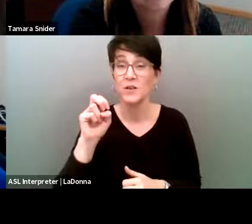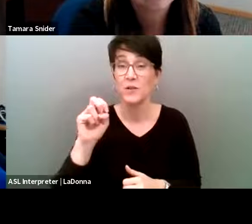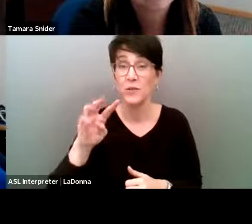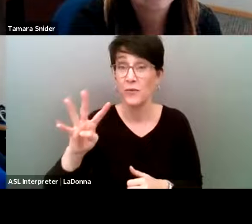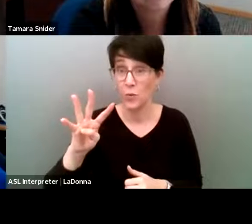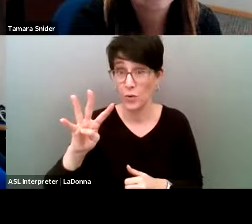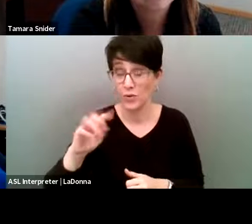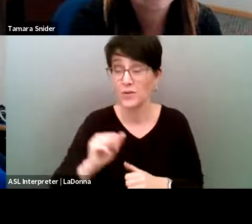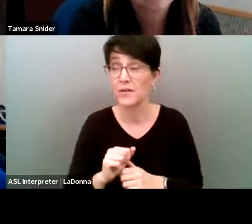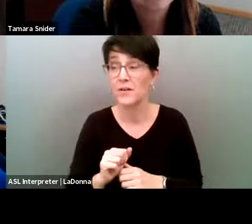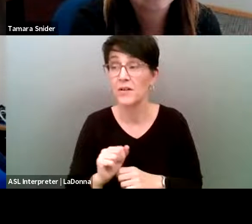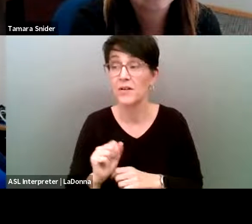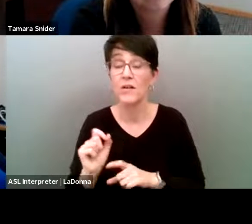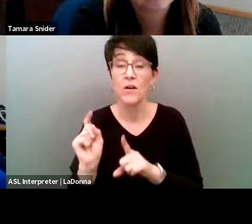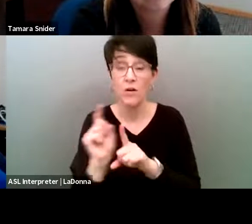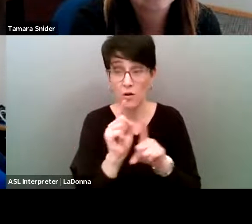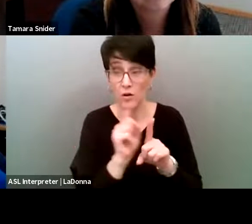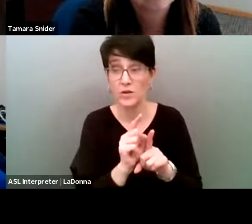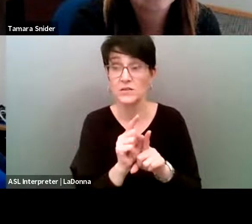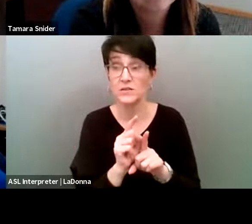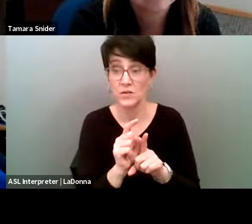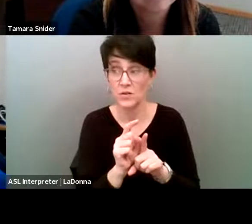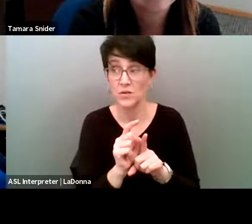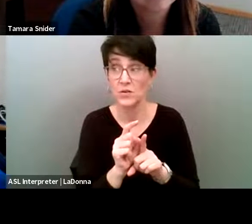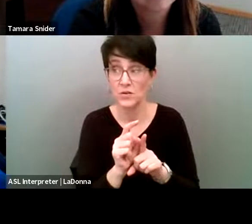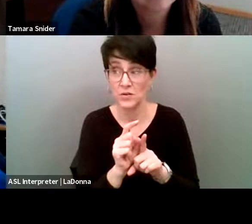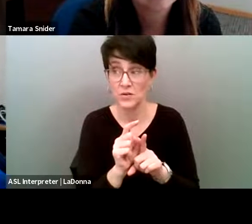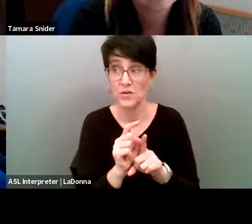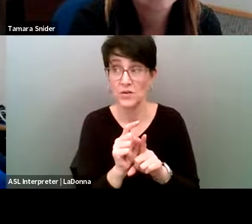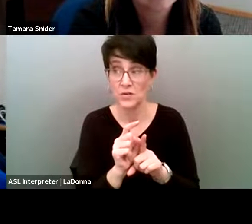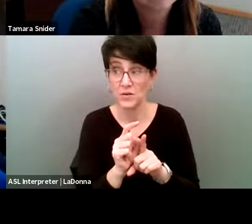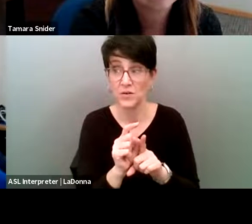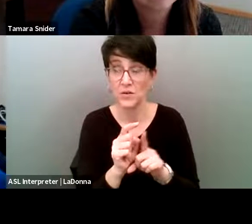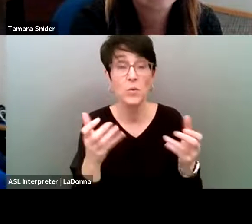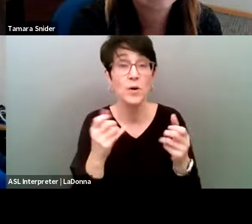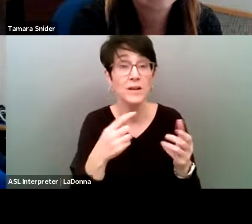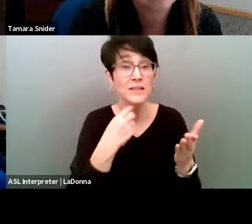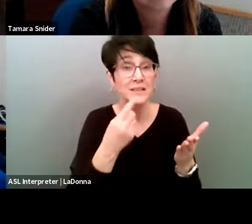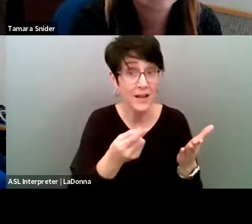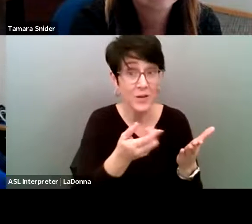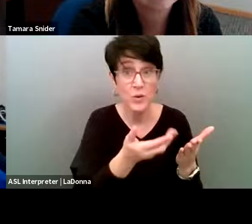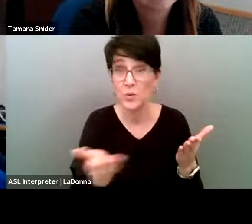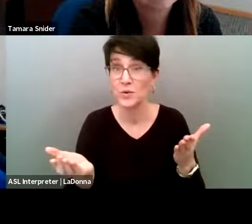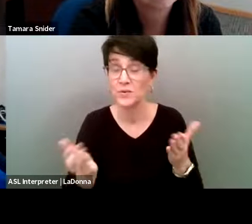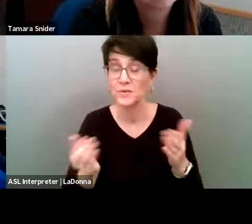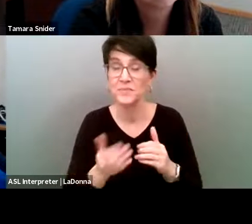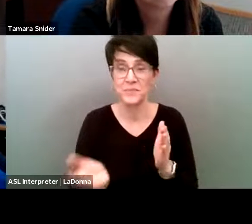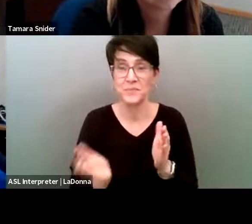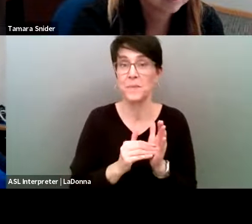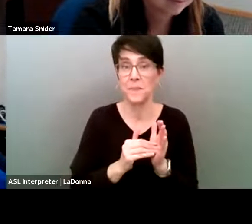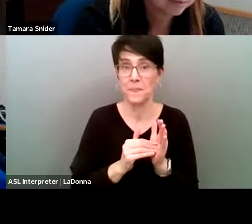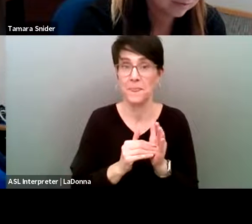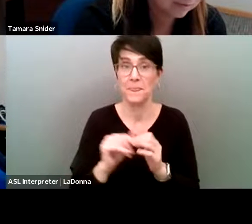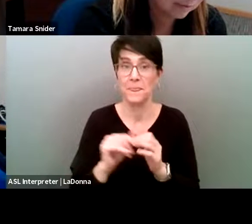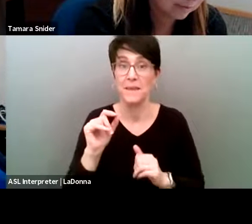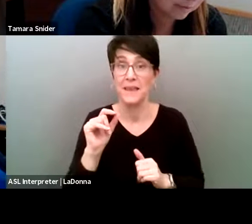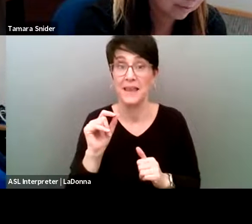I also wanted to tell you that, again, that if